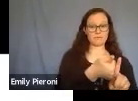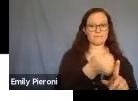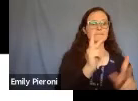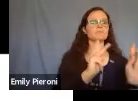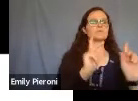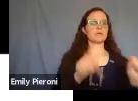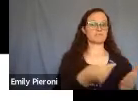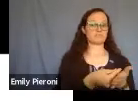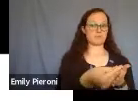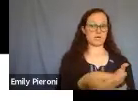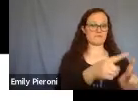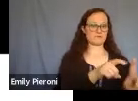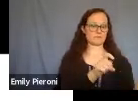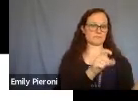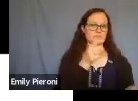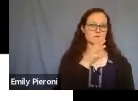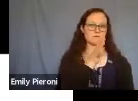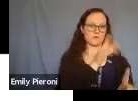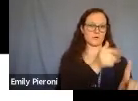purchase.